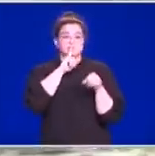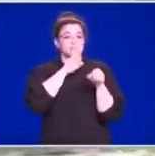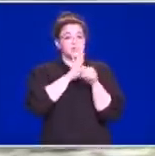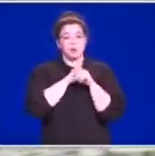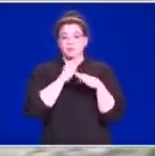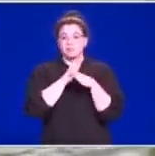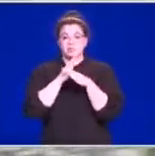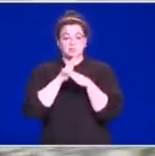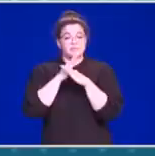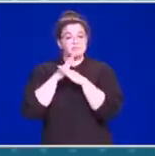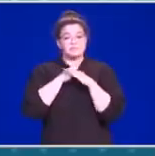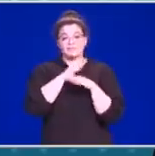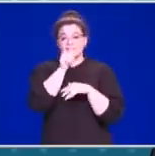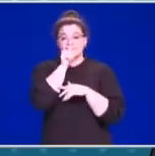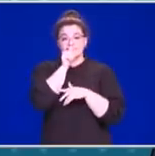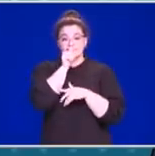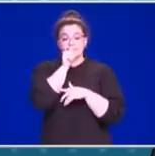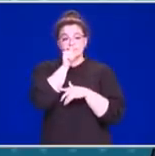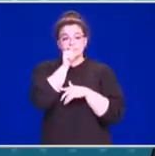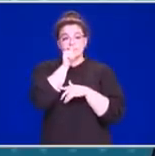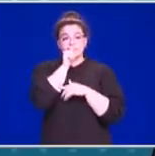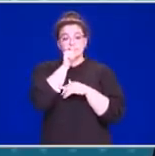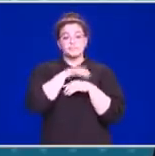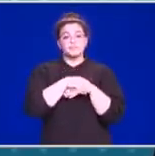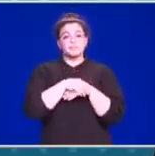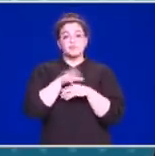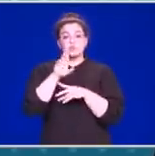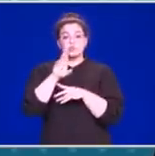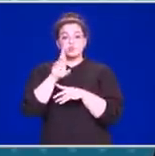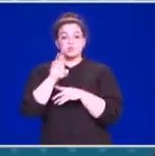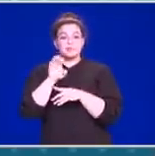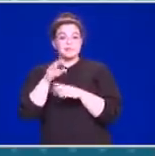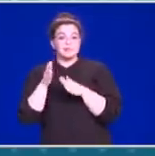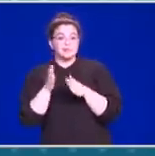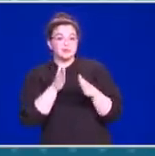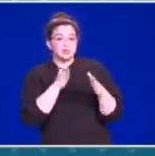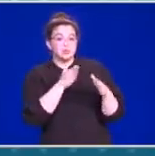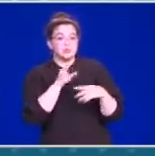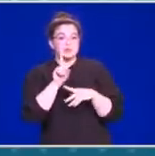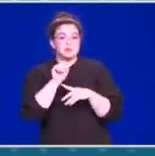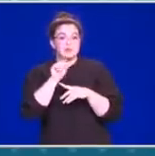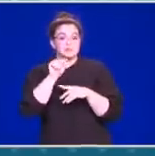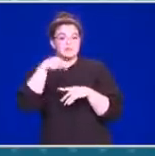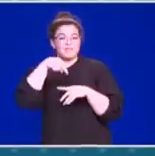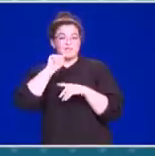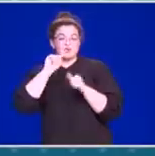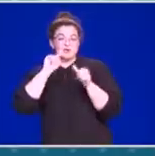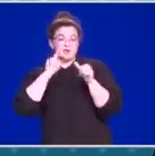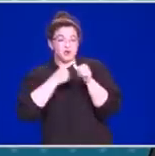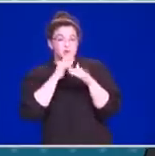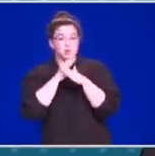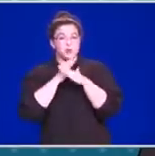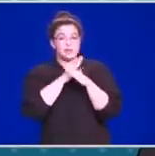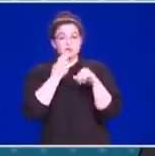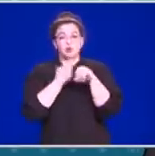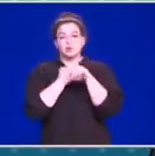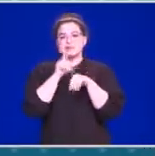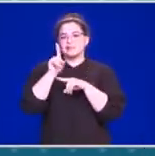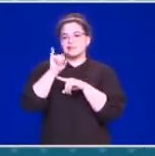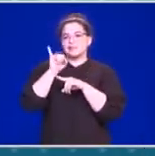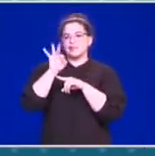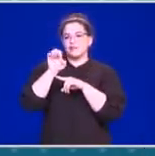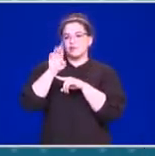published statistics. The redistricting data summary files will be the first 2020 census data protected using differential